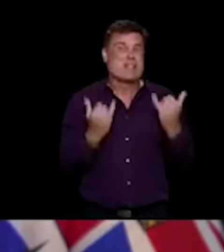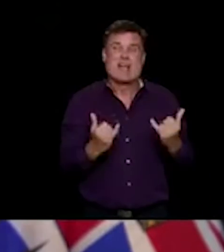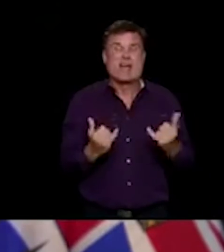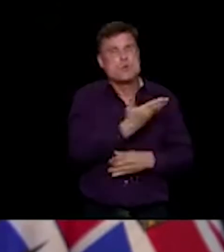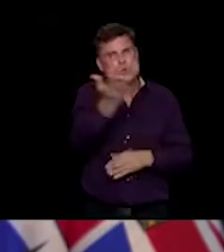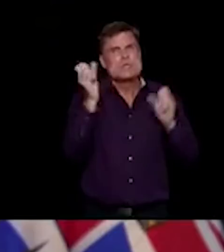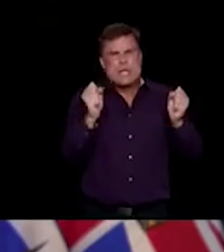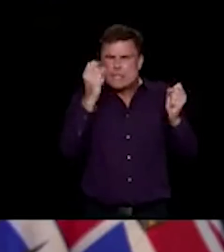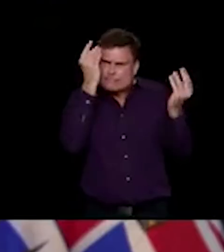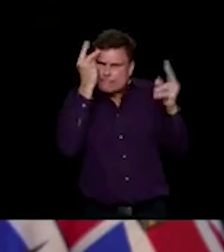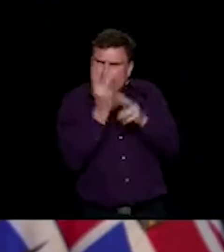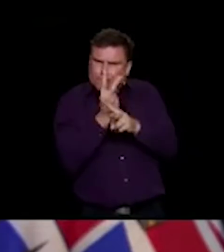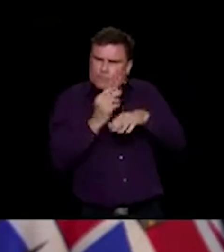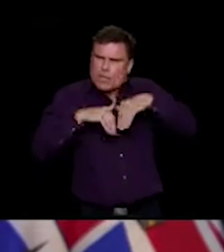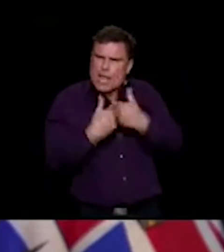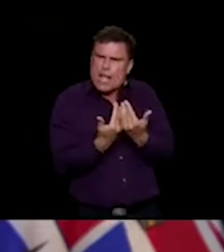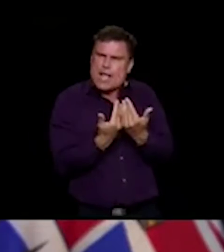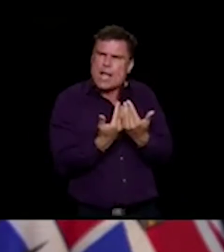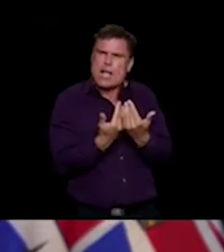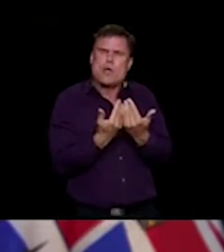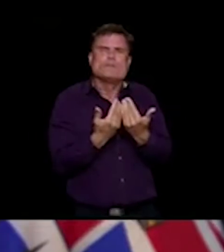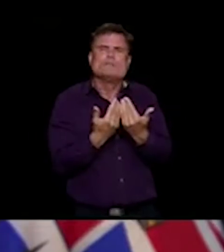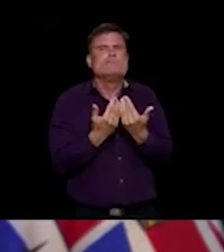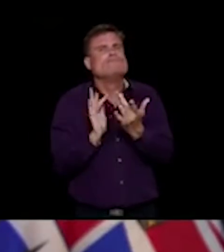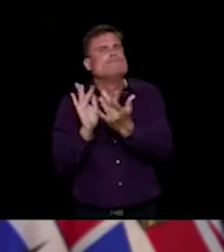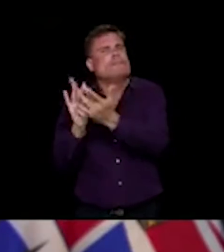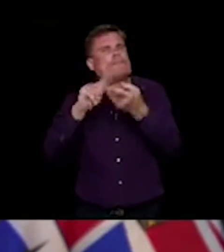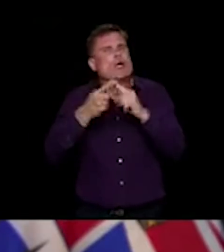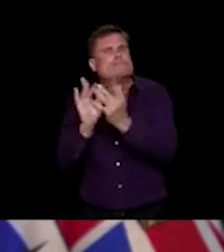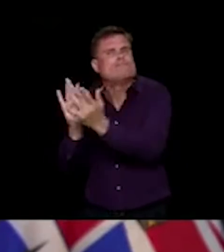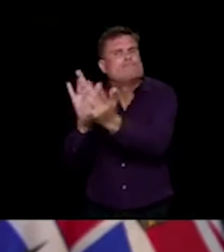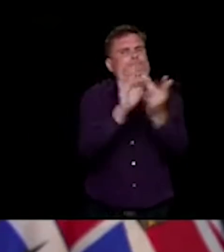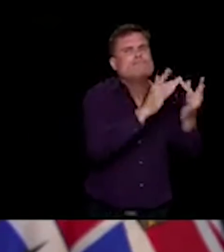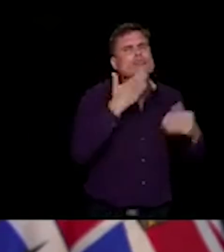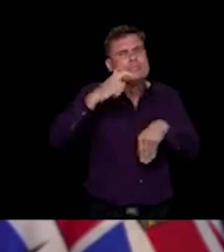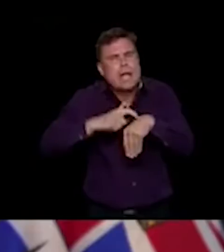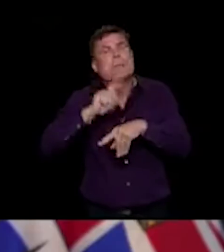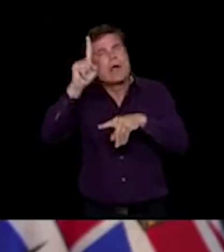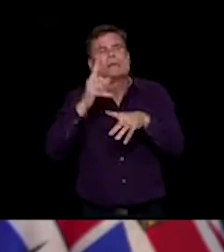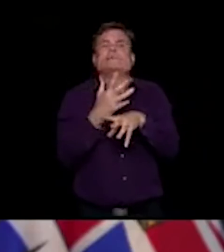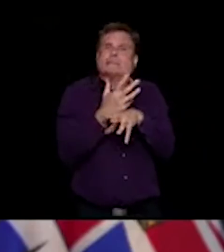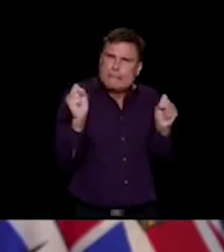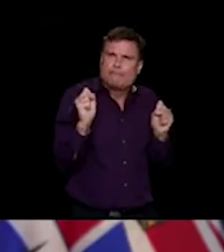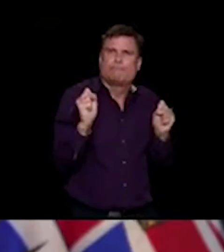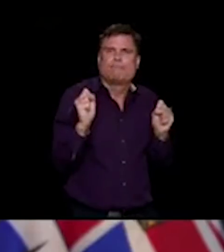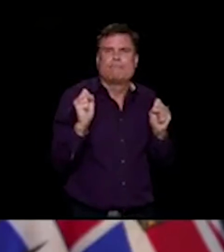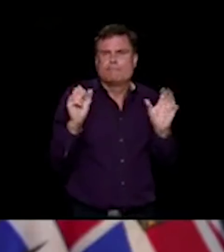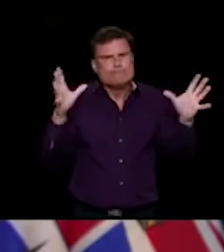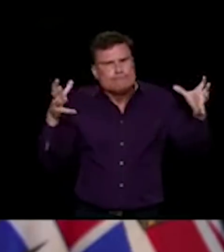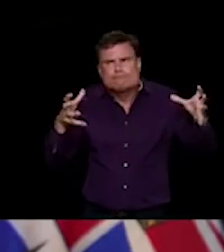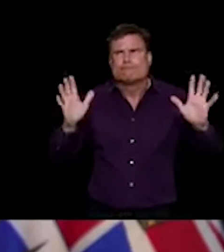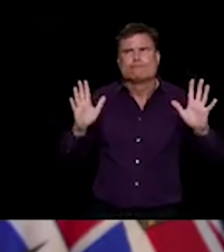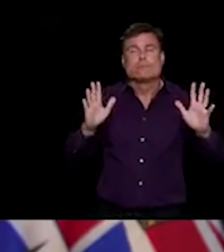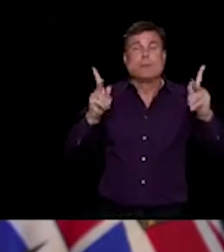different than what they were 6 months ago, but let's not forget that rise across BC. People have risen to